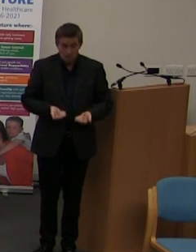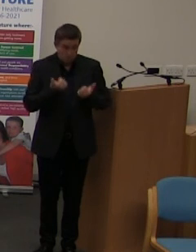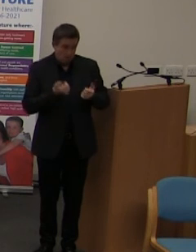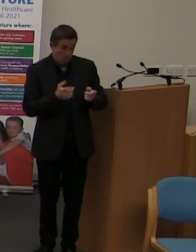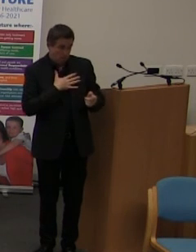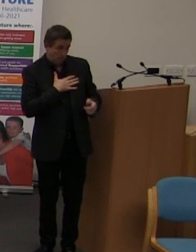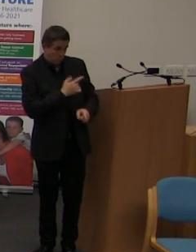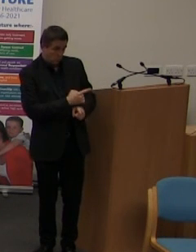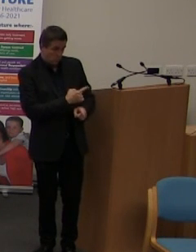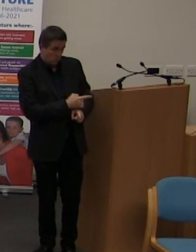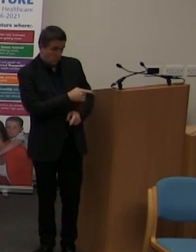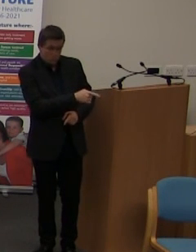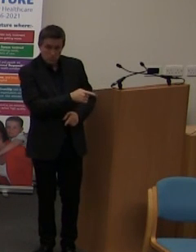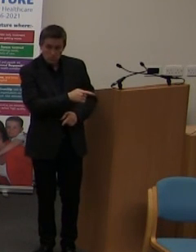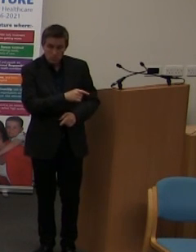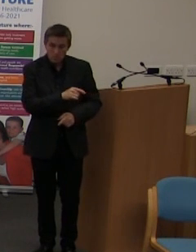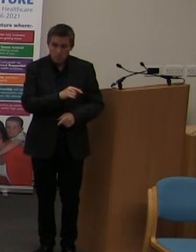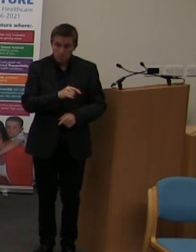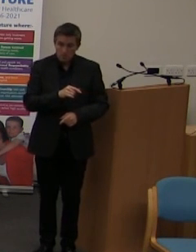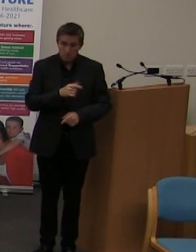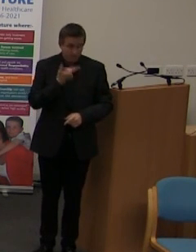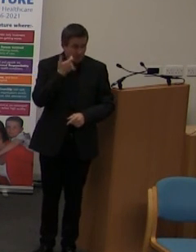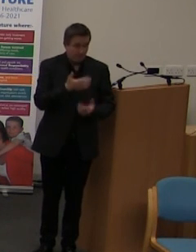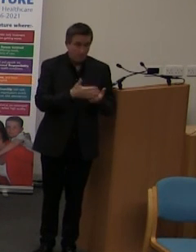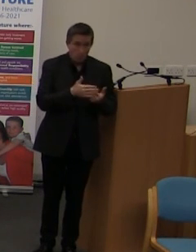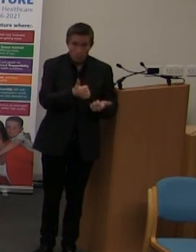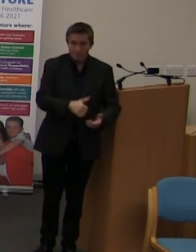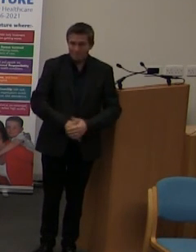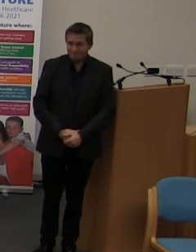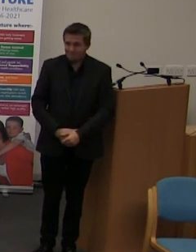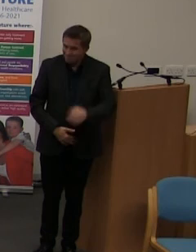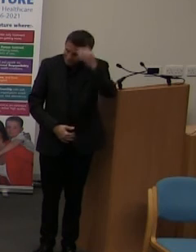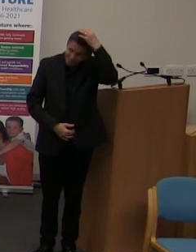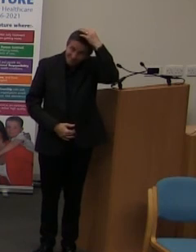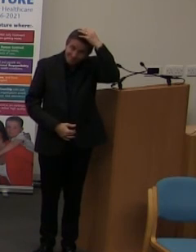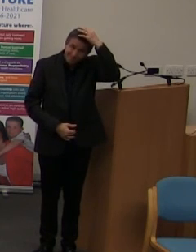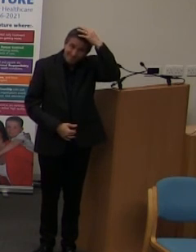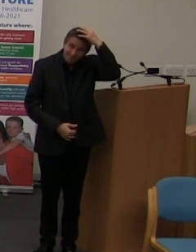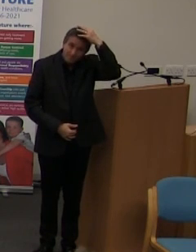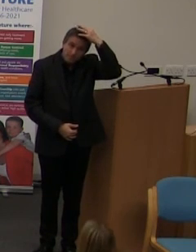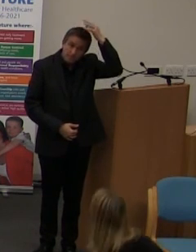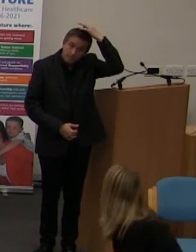love to spend some time with my team finding out about that. Sure. Thank you. Thank you.